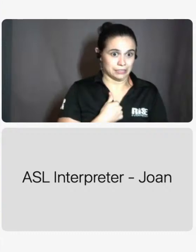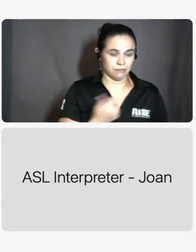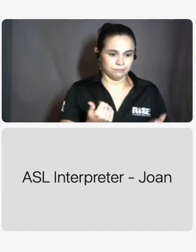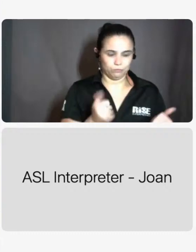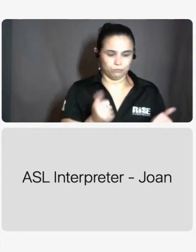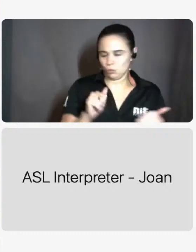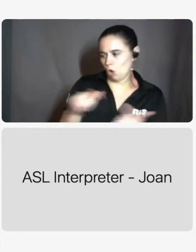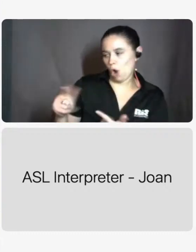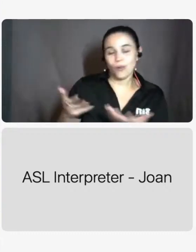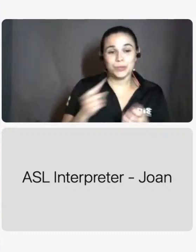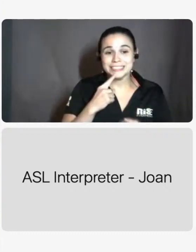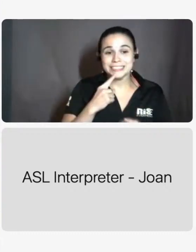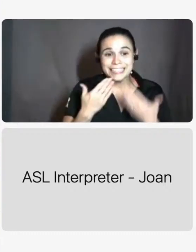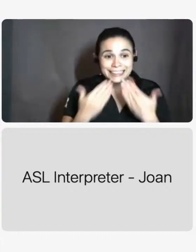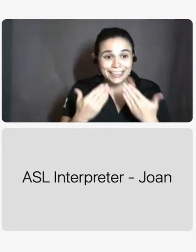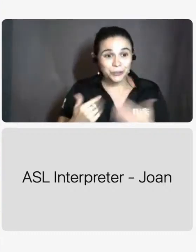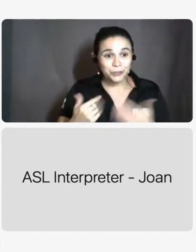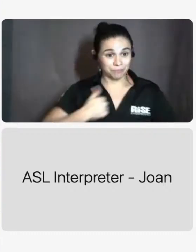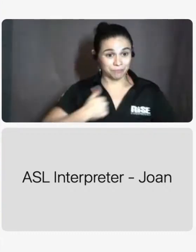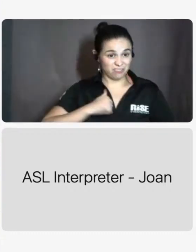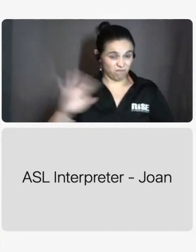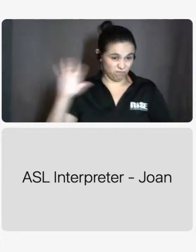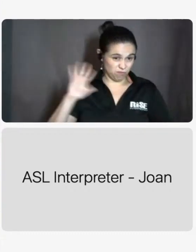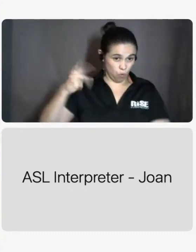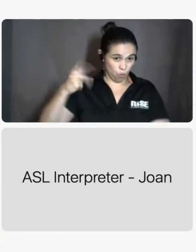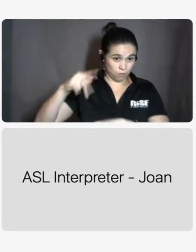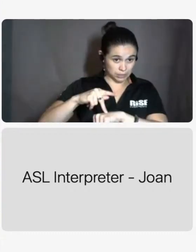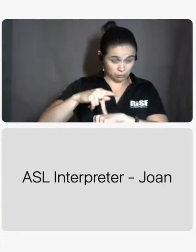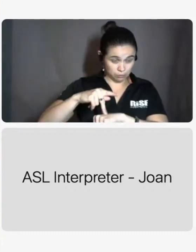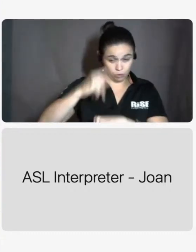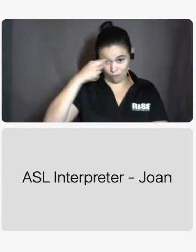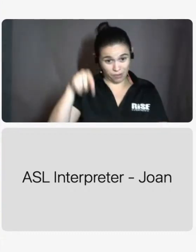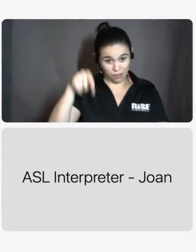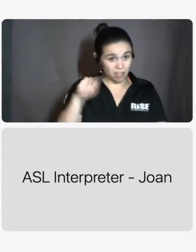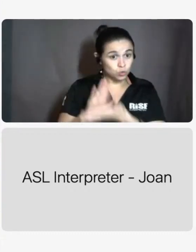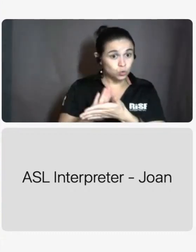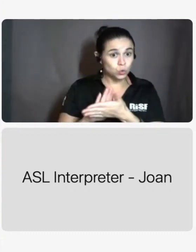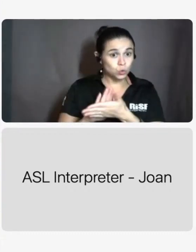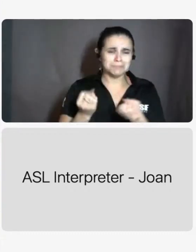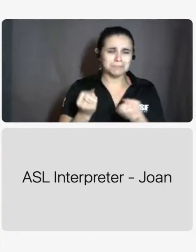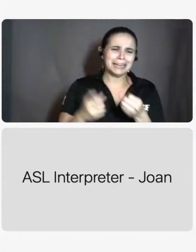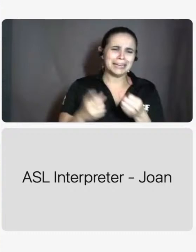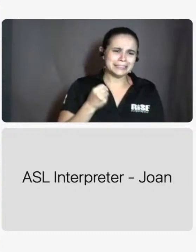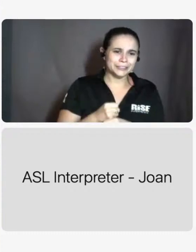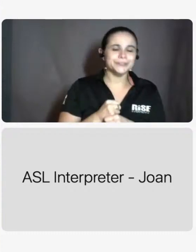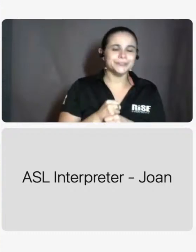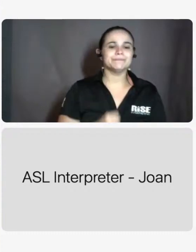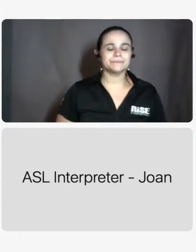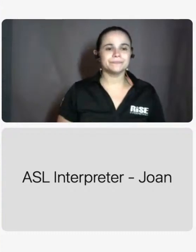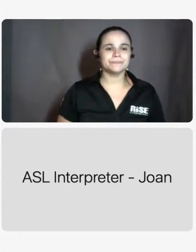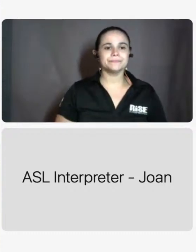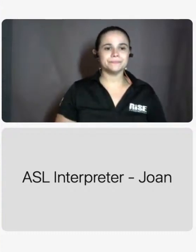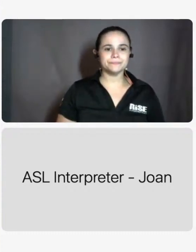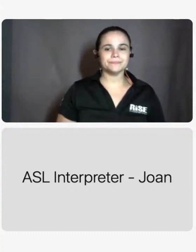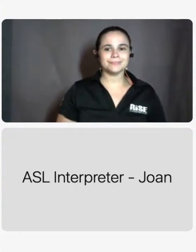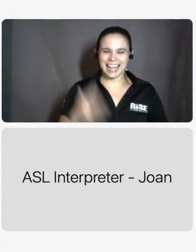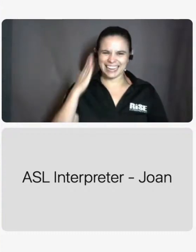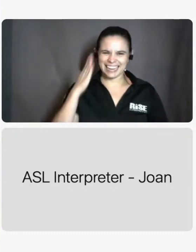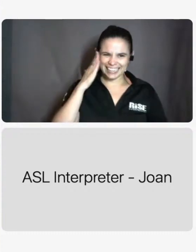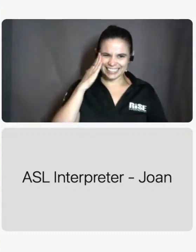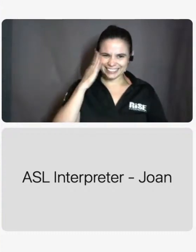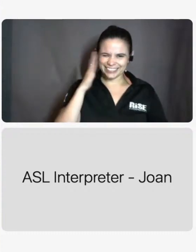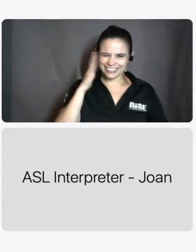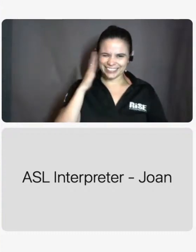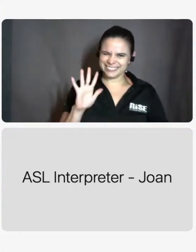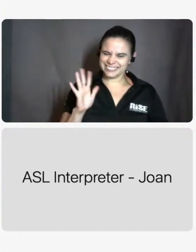Elementary School for several years, and I know it shows its age. 1960s, it definitely shows its